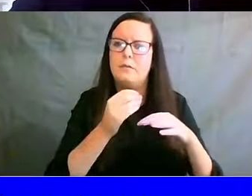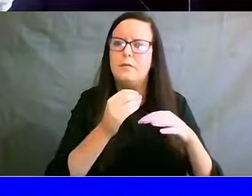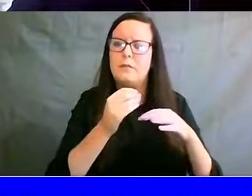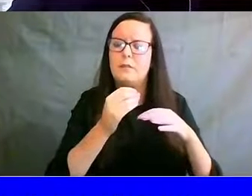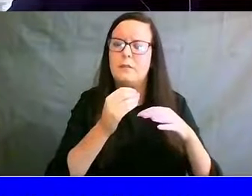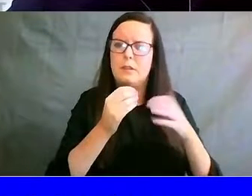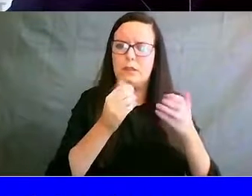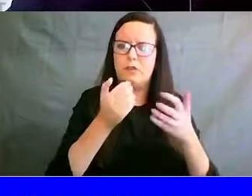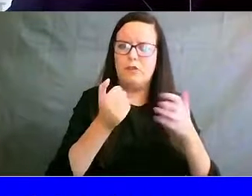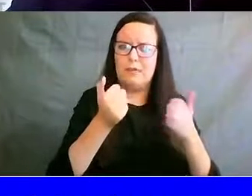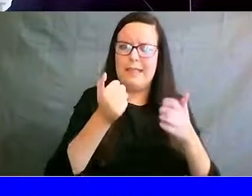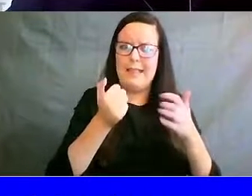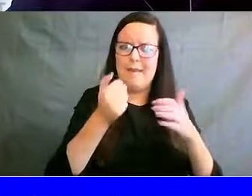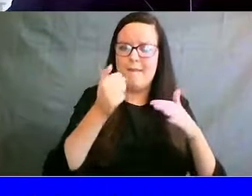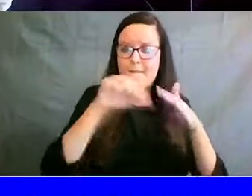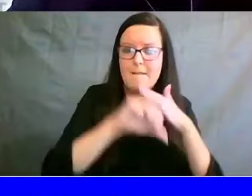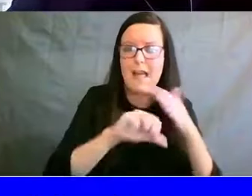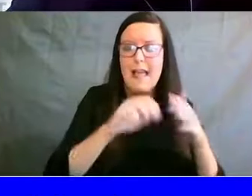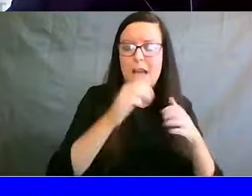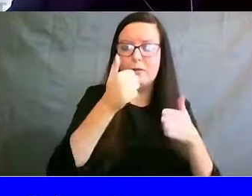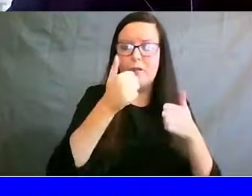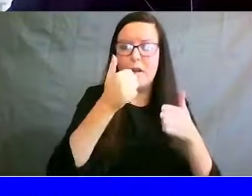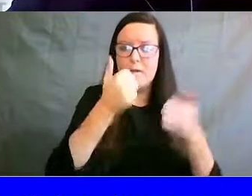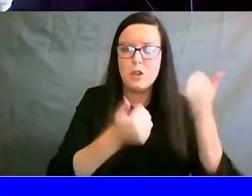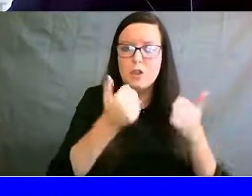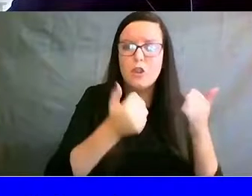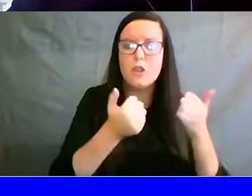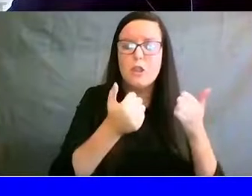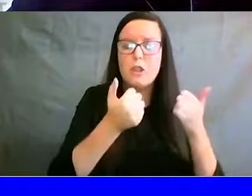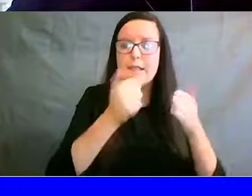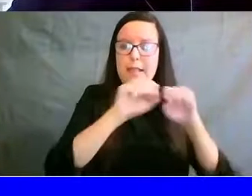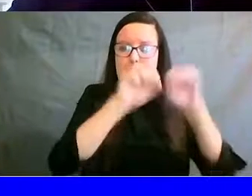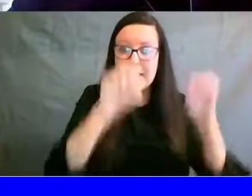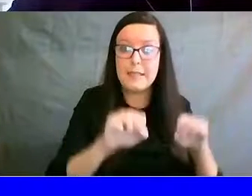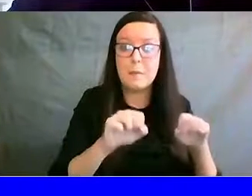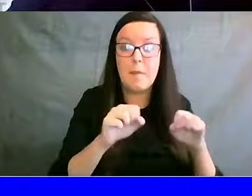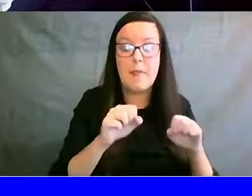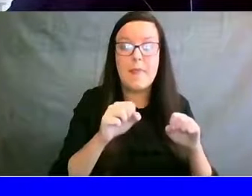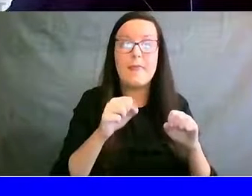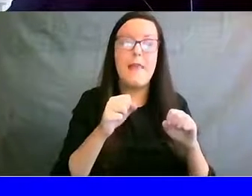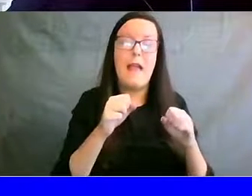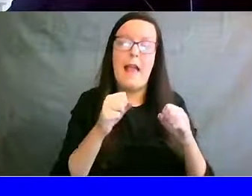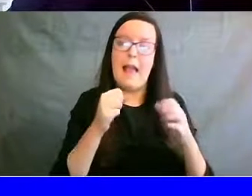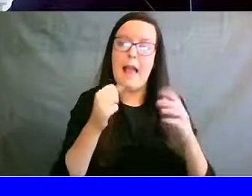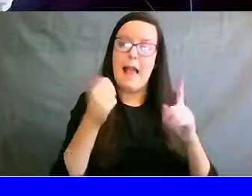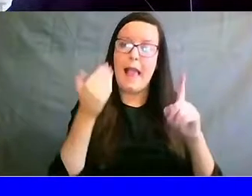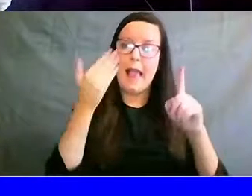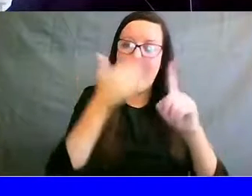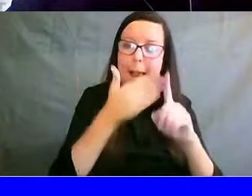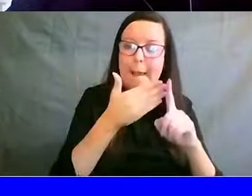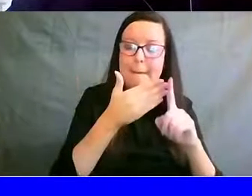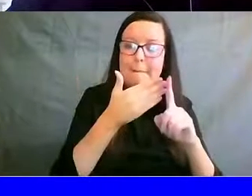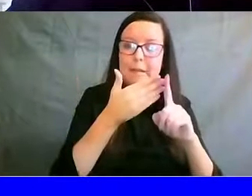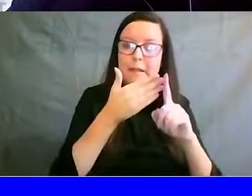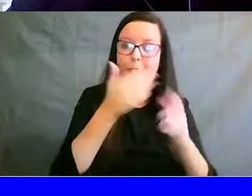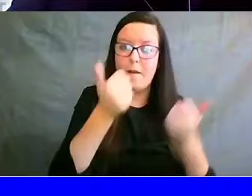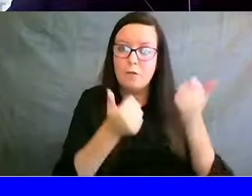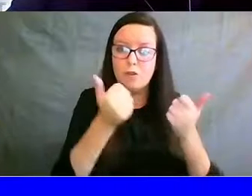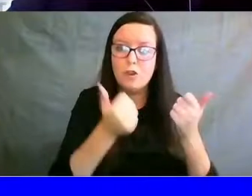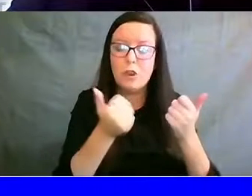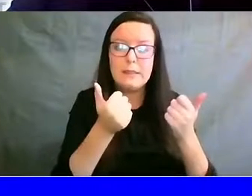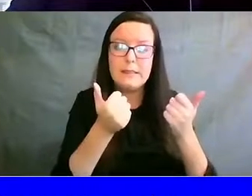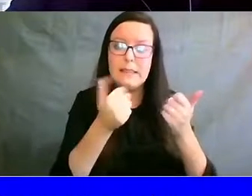system. The aims of the project were to explore what duty bearers or legal